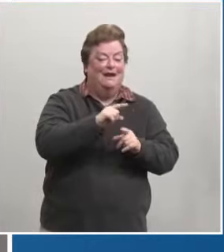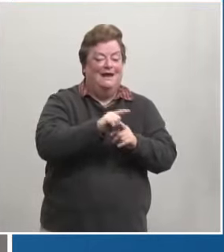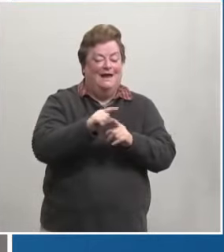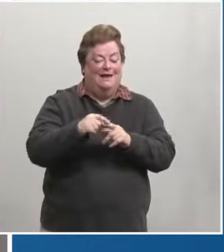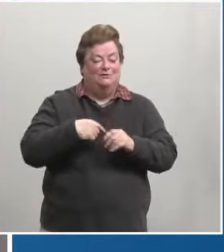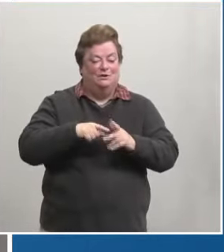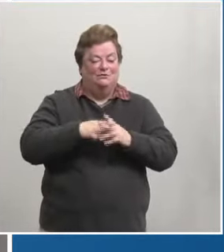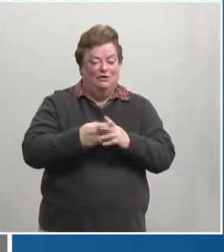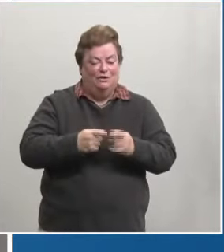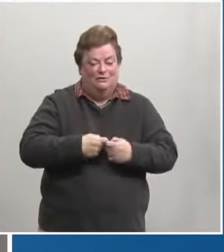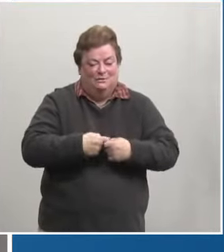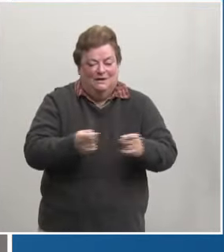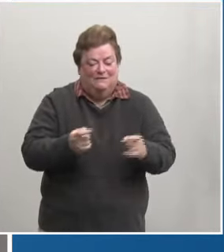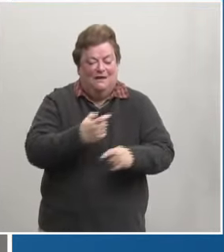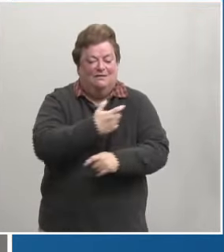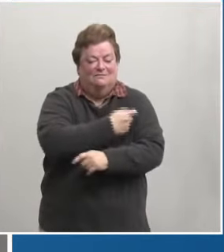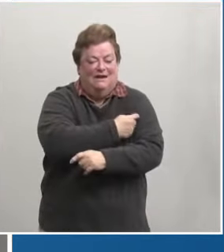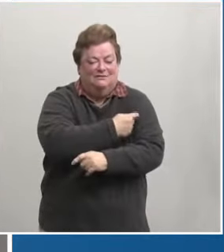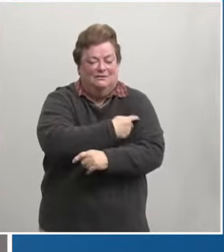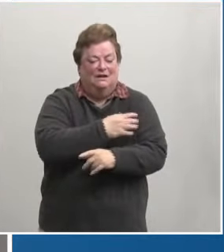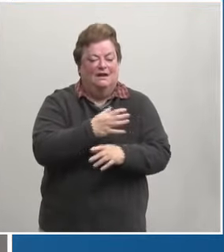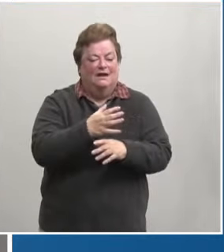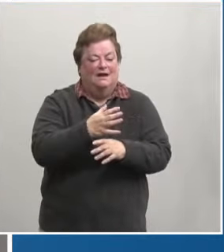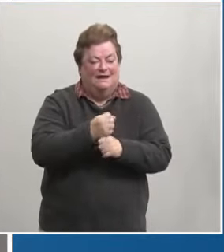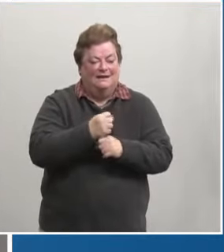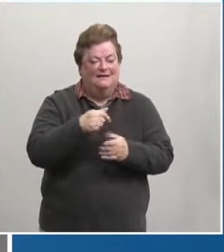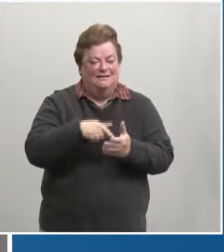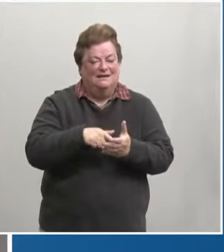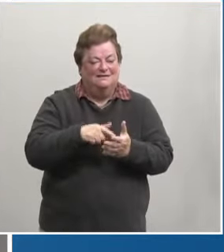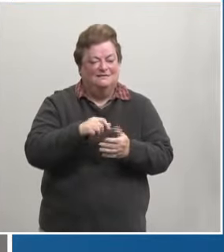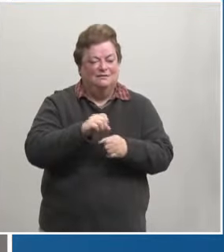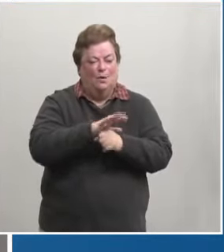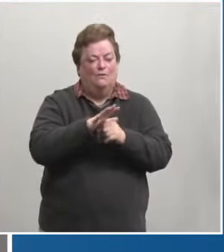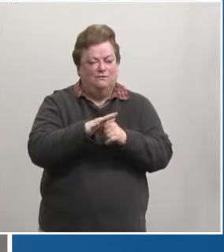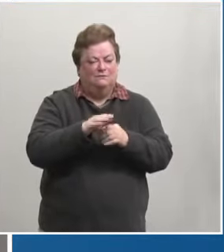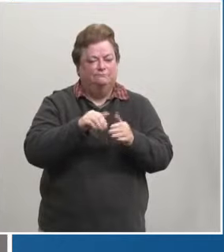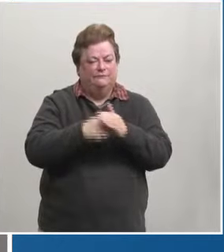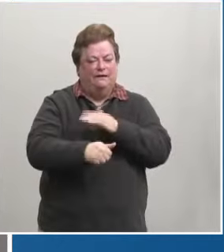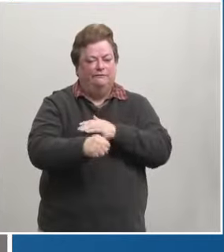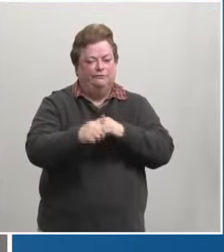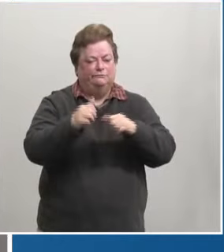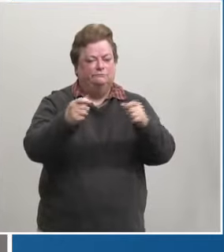in our community and get this virus under control.